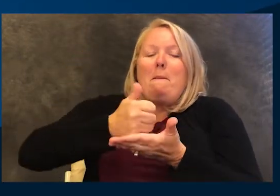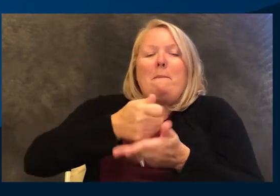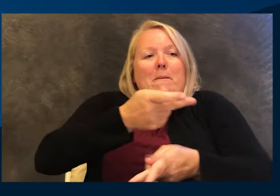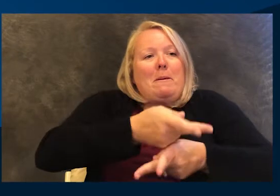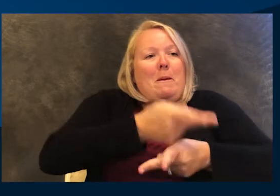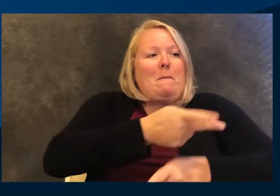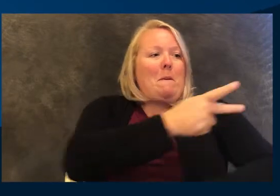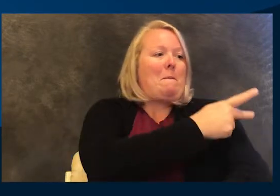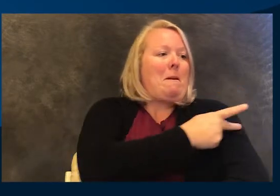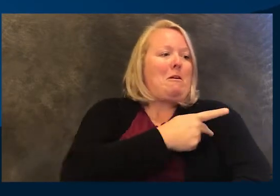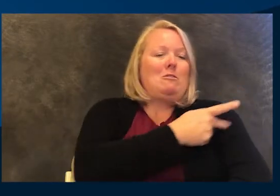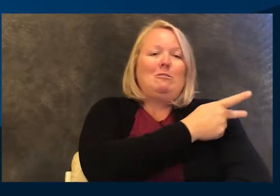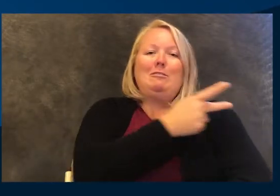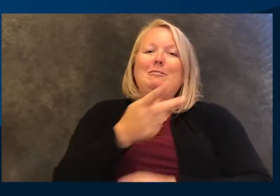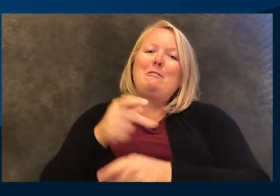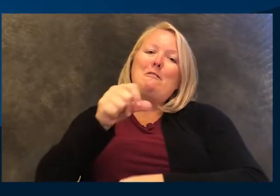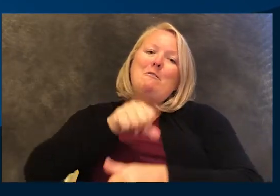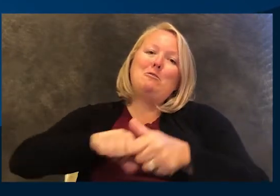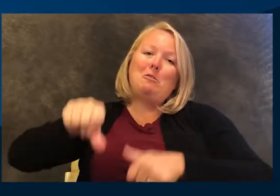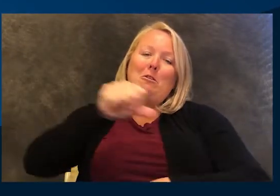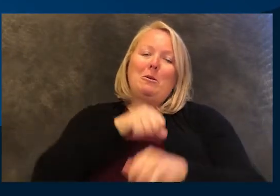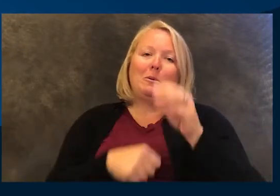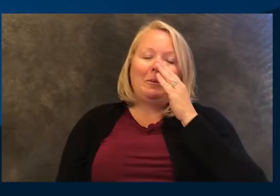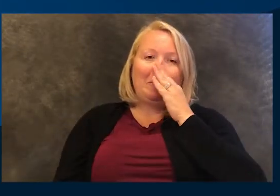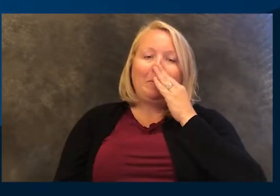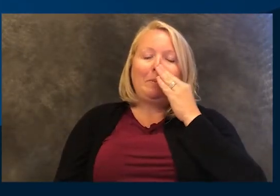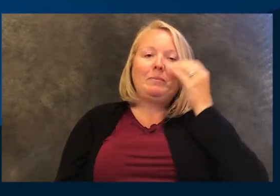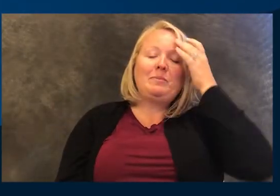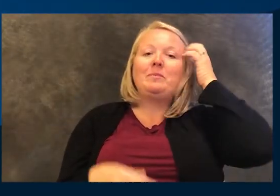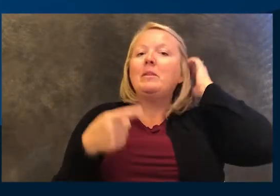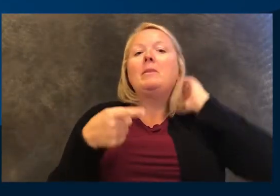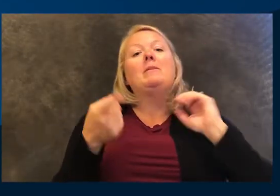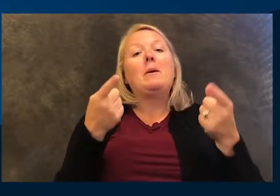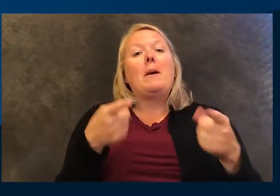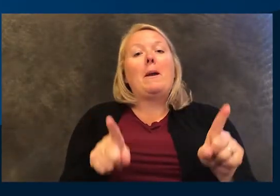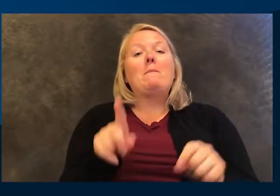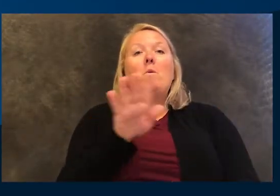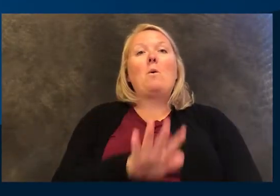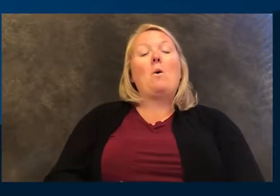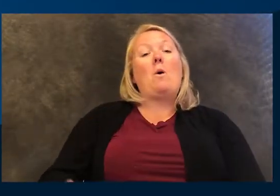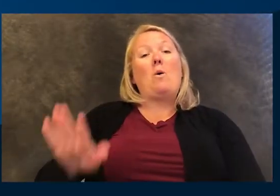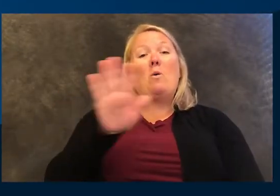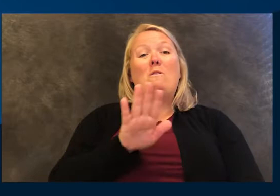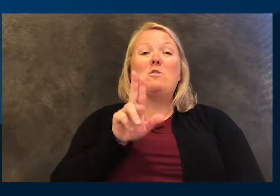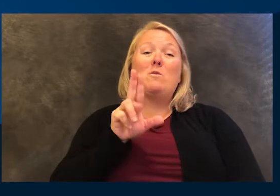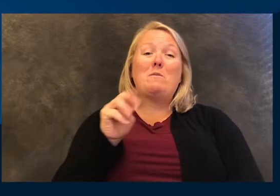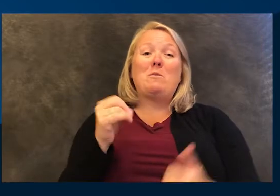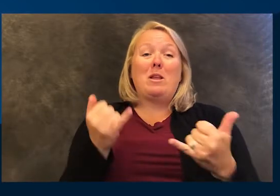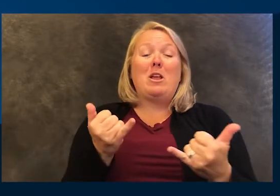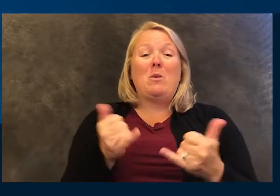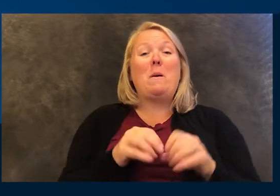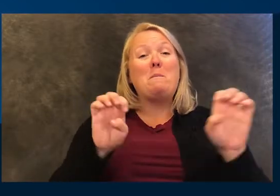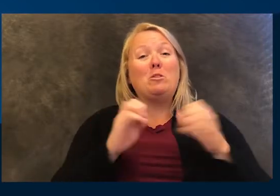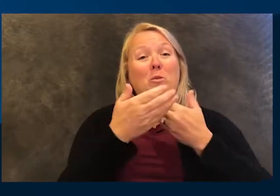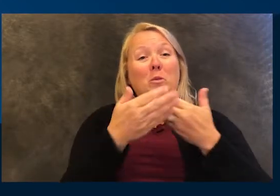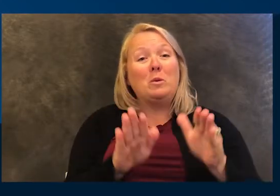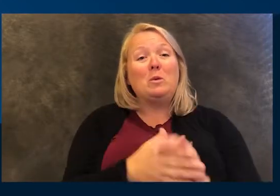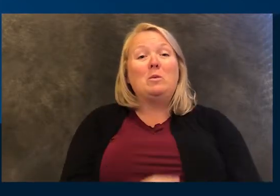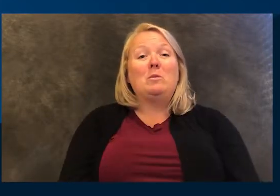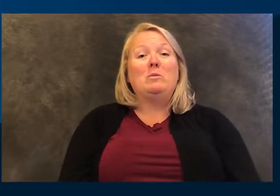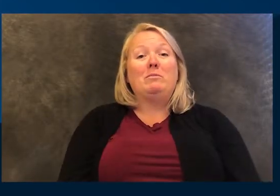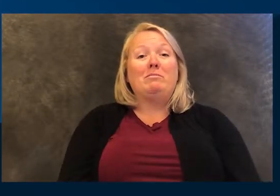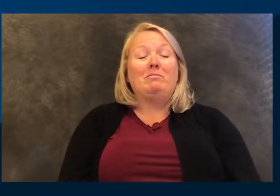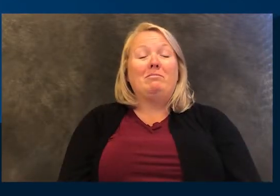patients and to take care of each other. This is occurring across our organization, in the emergency department, in our